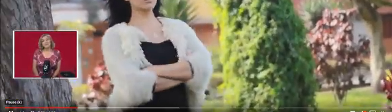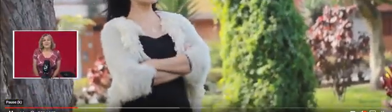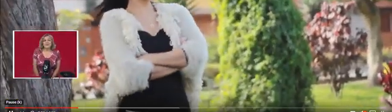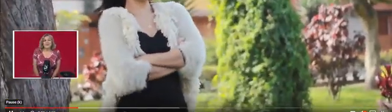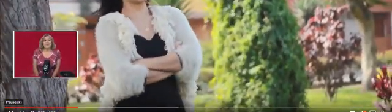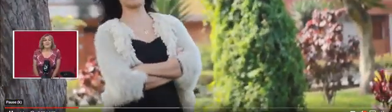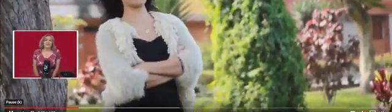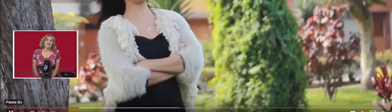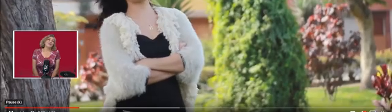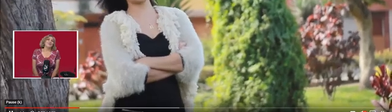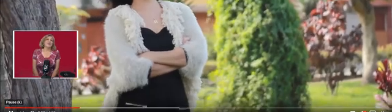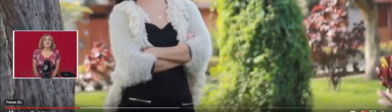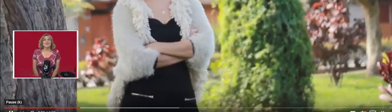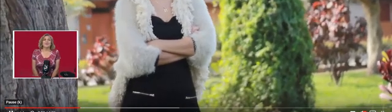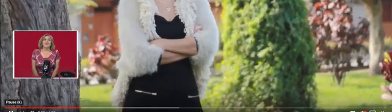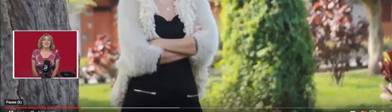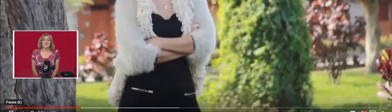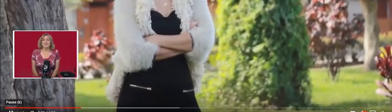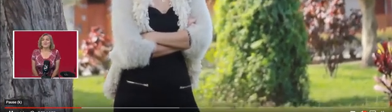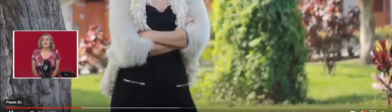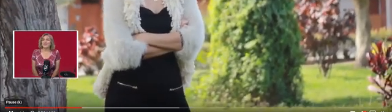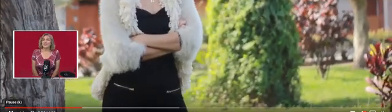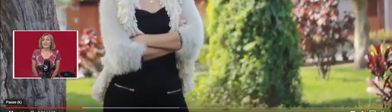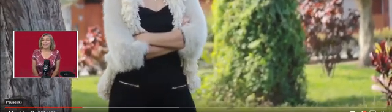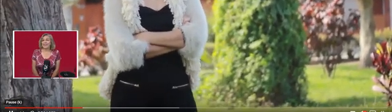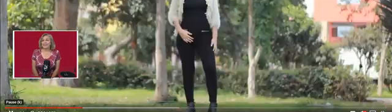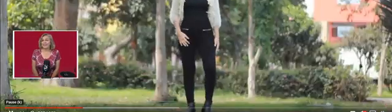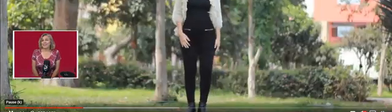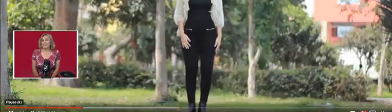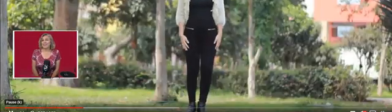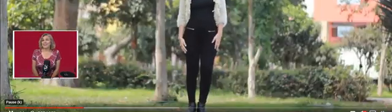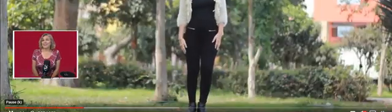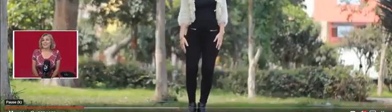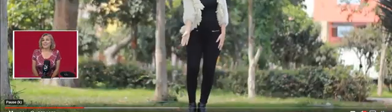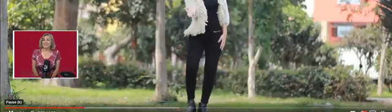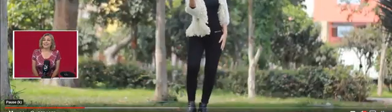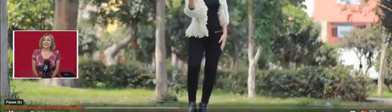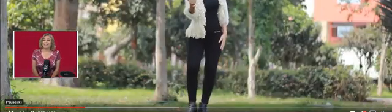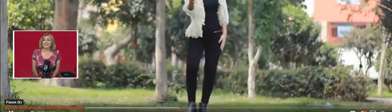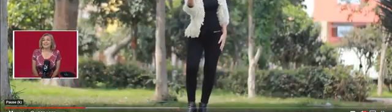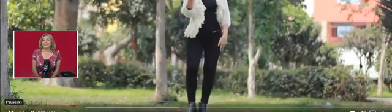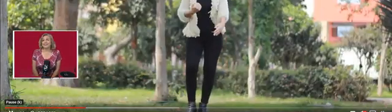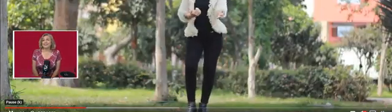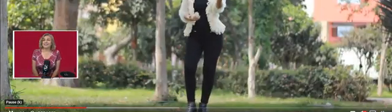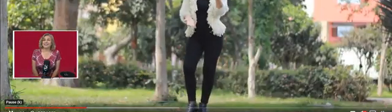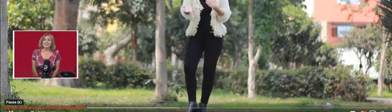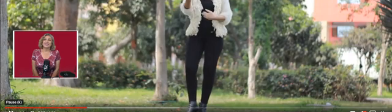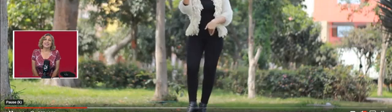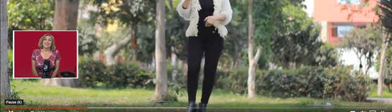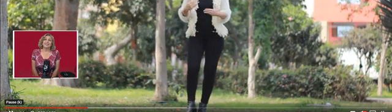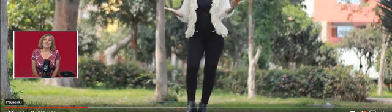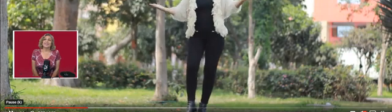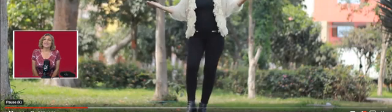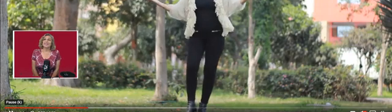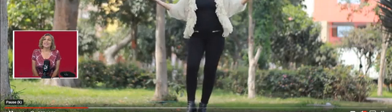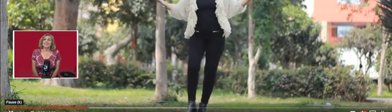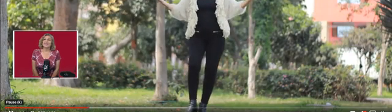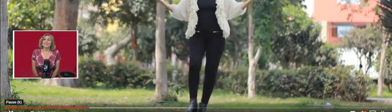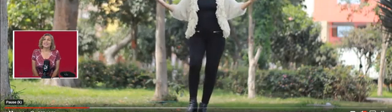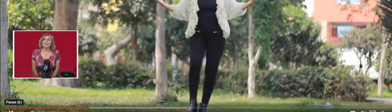Pues él es de los principales opositores, pero He is one of the primary opposers, una but